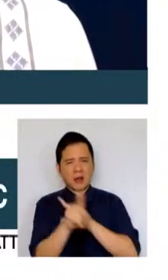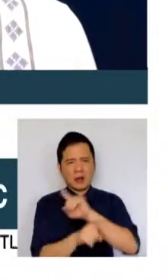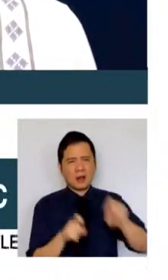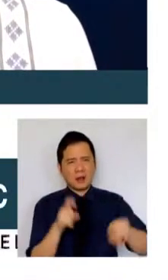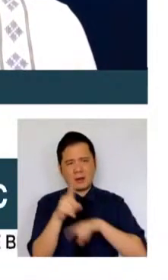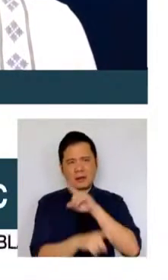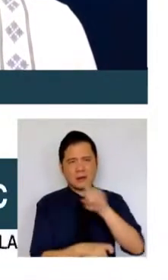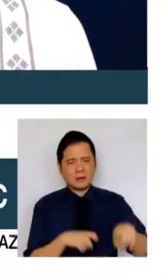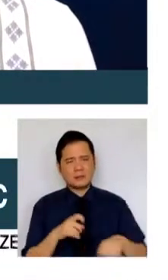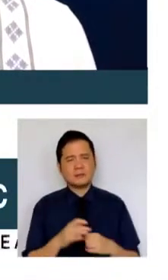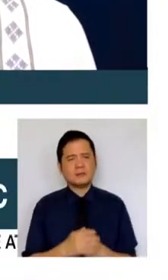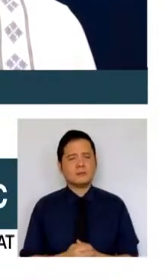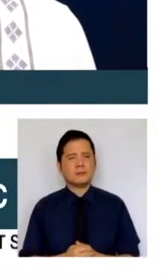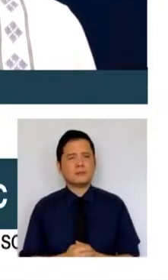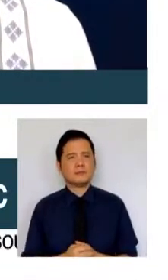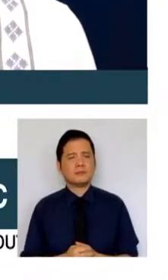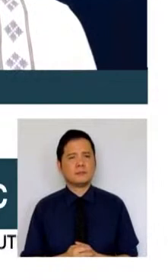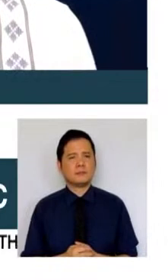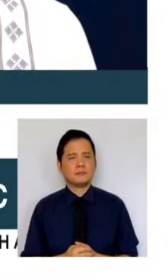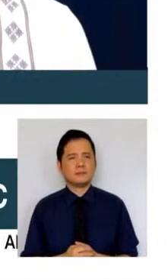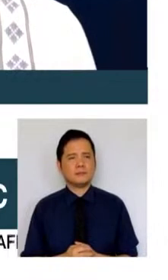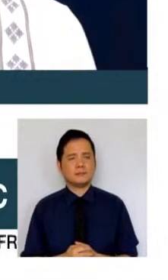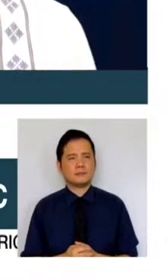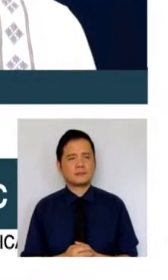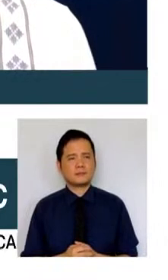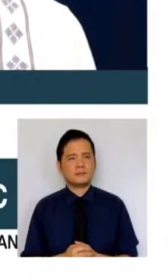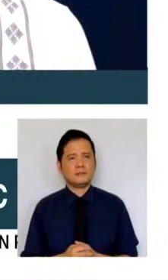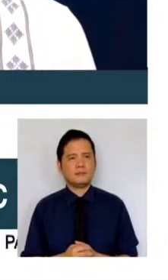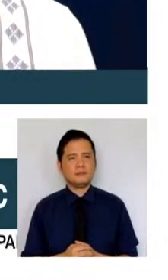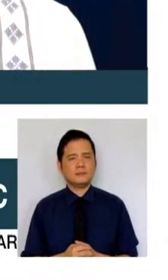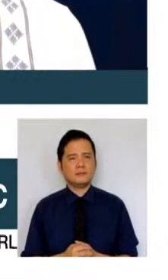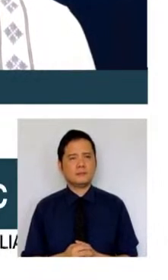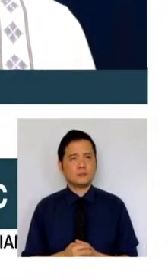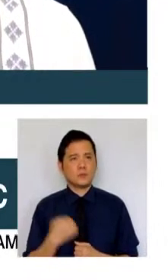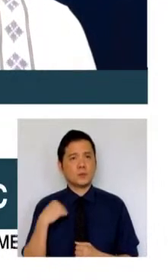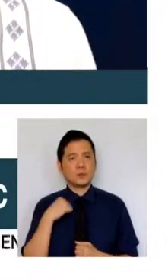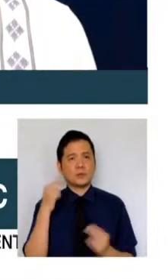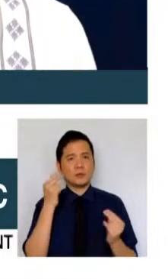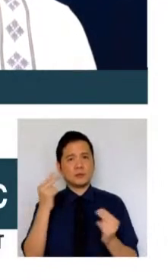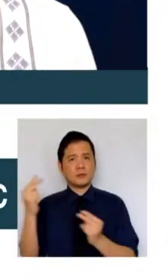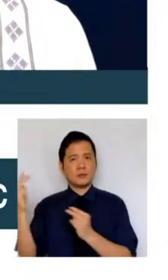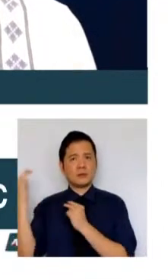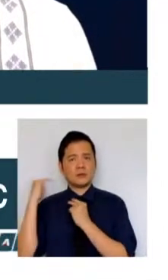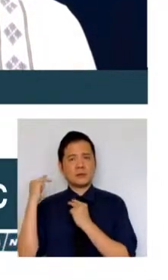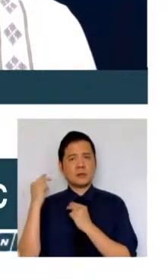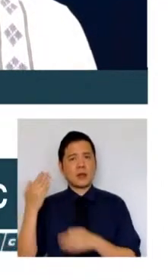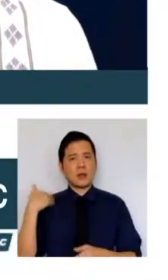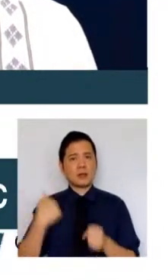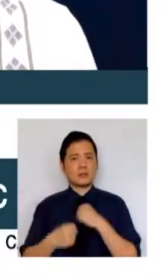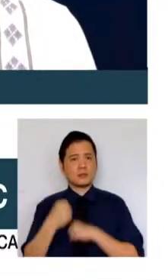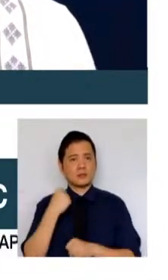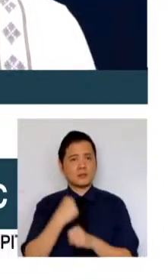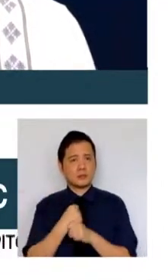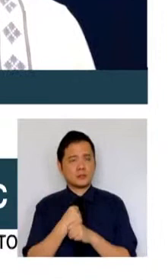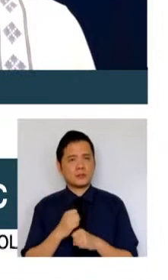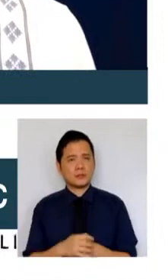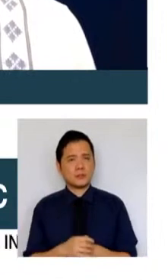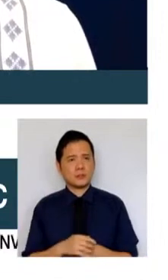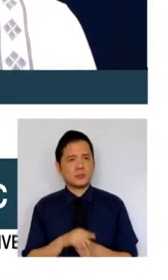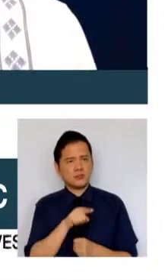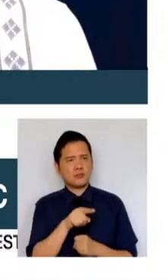paper, Professor. I want to ask you now, as we look back on the year that was, and this is, you kind of touched on